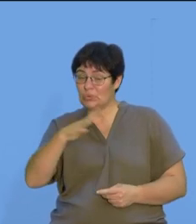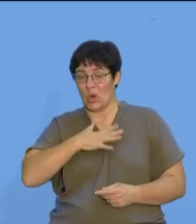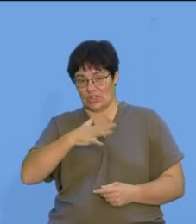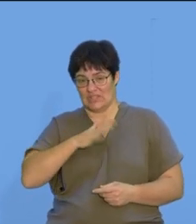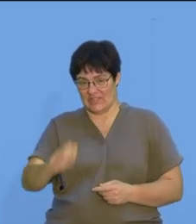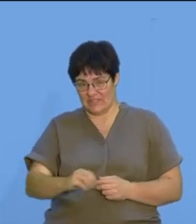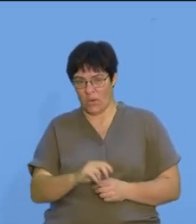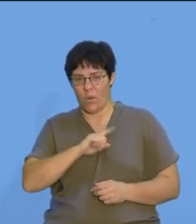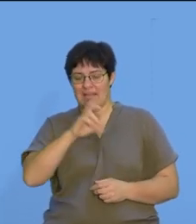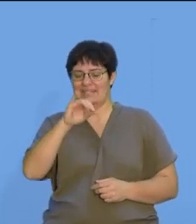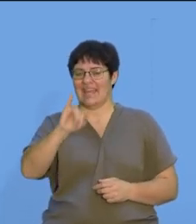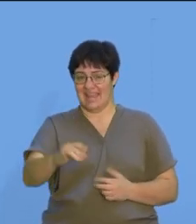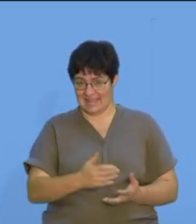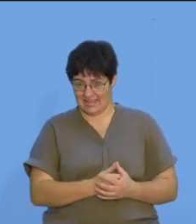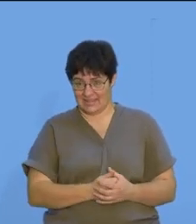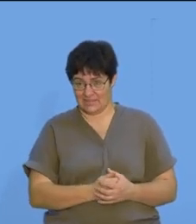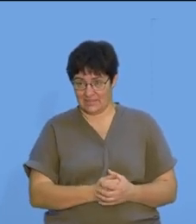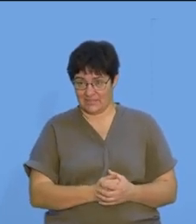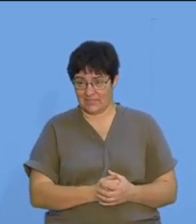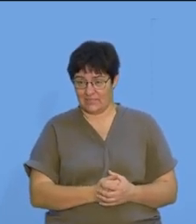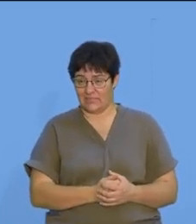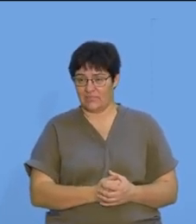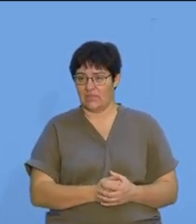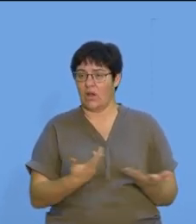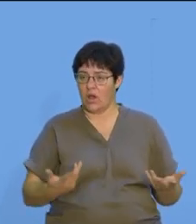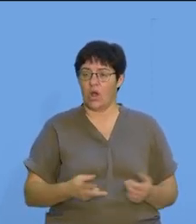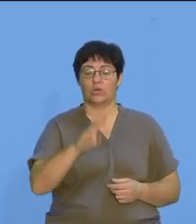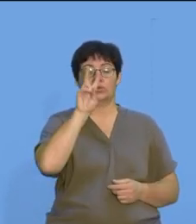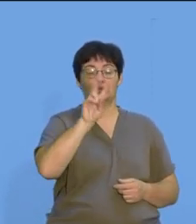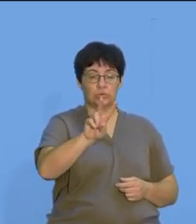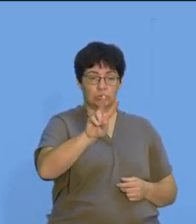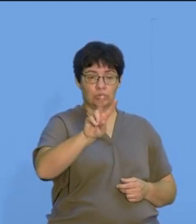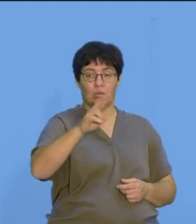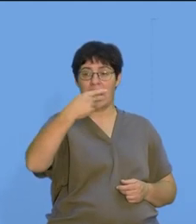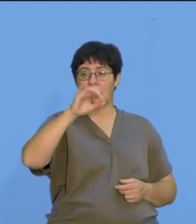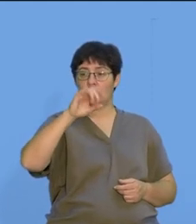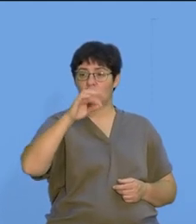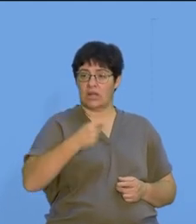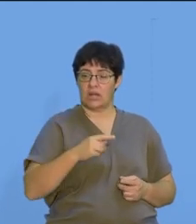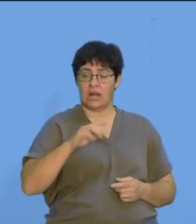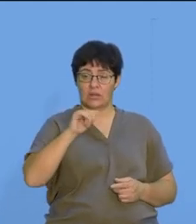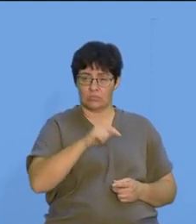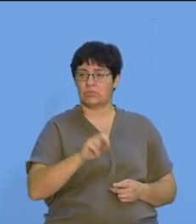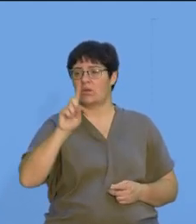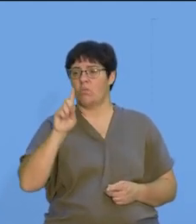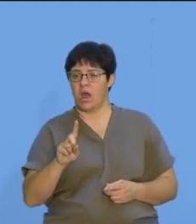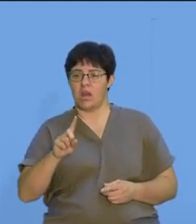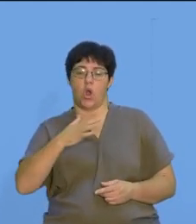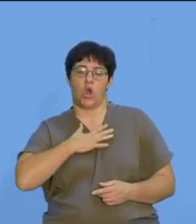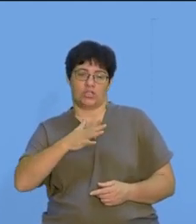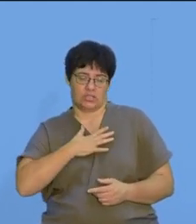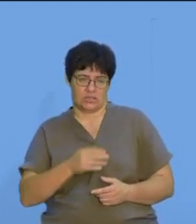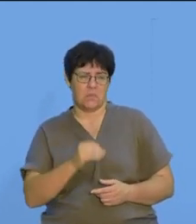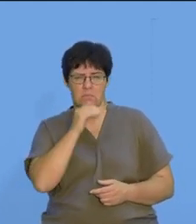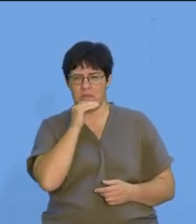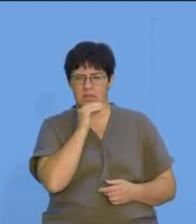carbon atom in this formula, right? And then now we've got 2 hydrogen atoms and an oxygen. Okay, in that